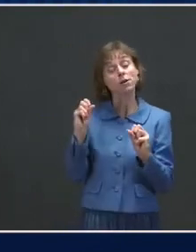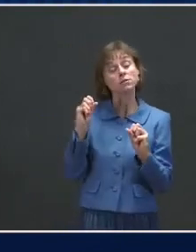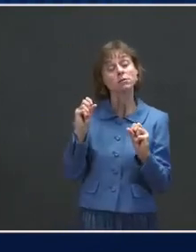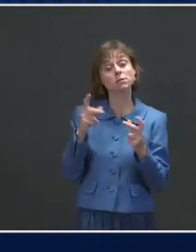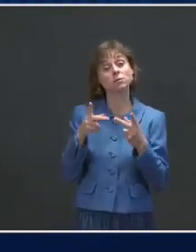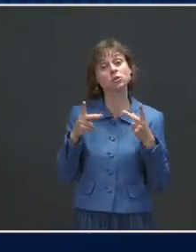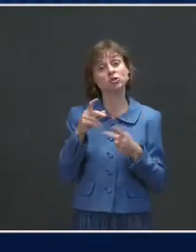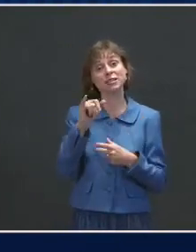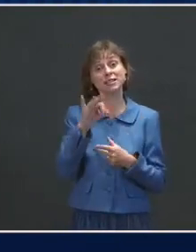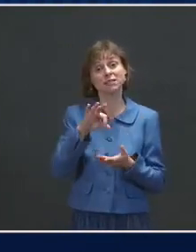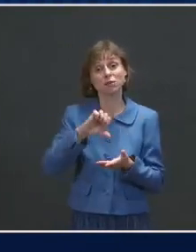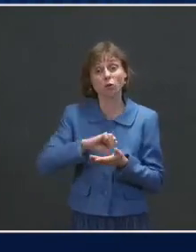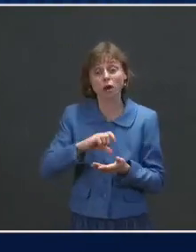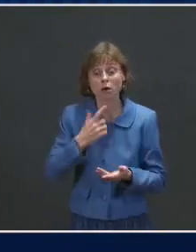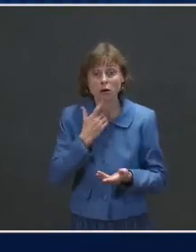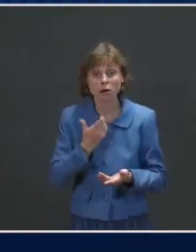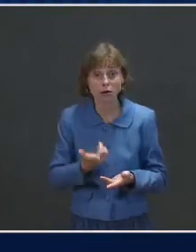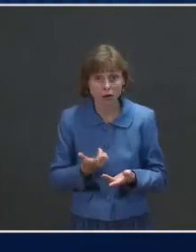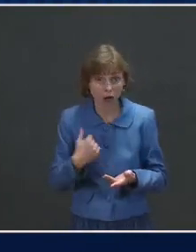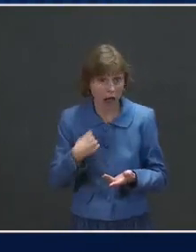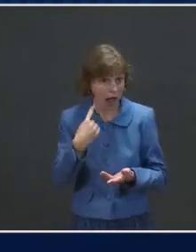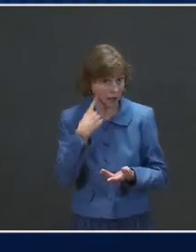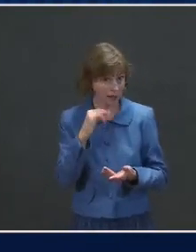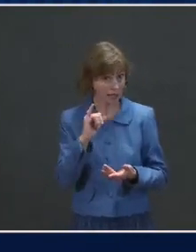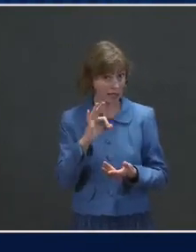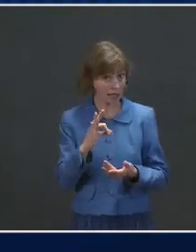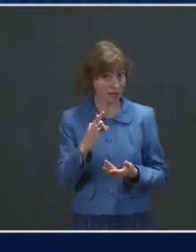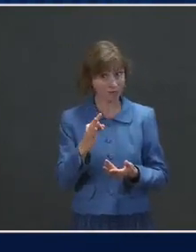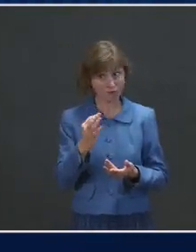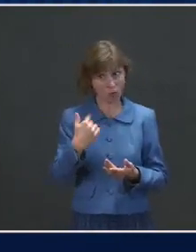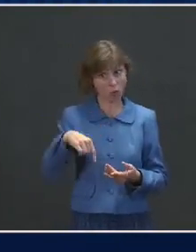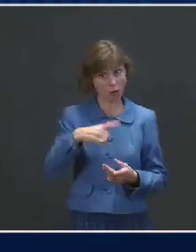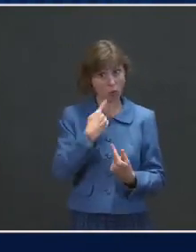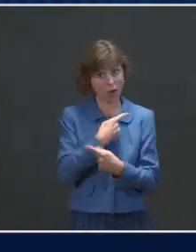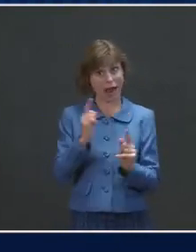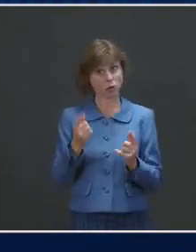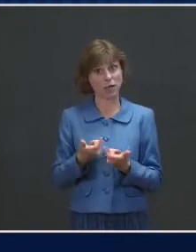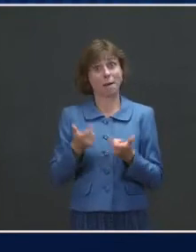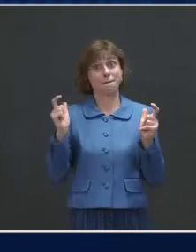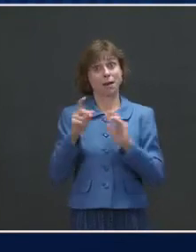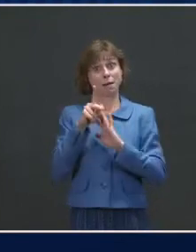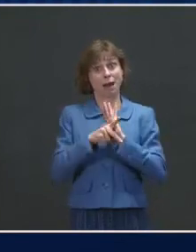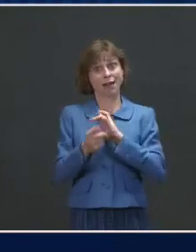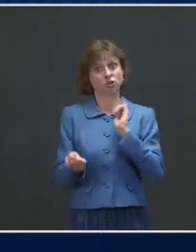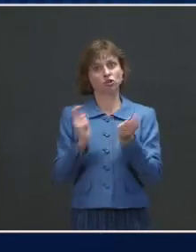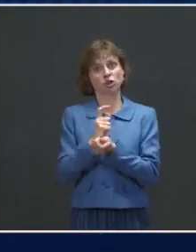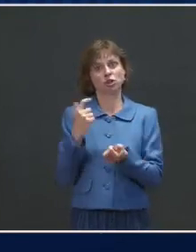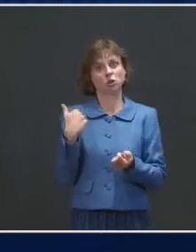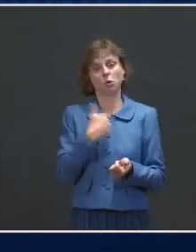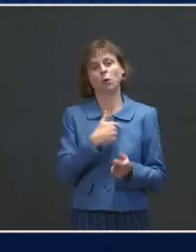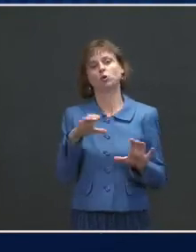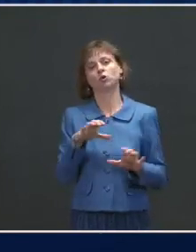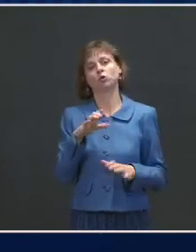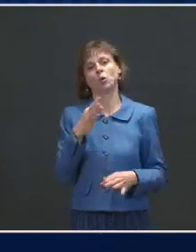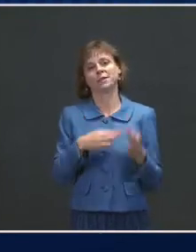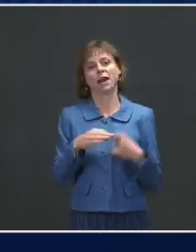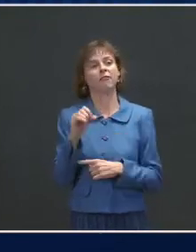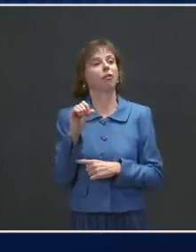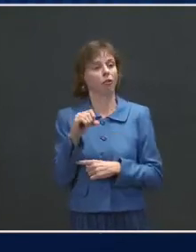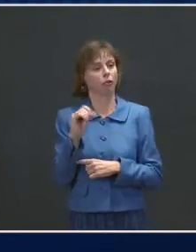full... I think if we were announcing a major policy change, we would do it in a different way than a slight head nod.